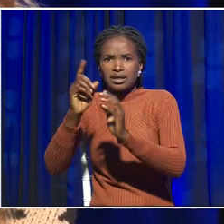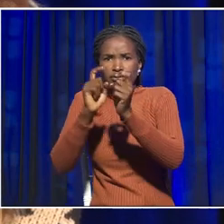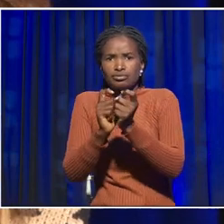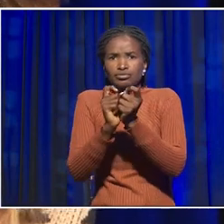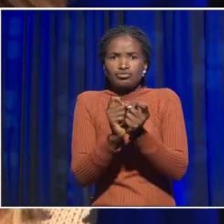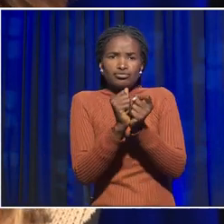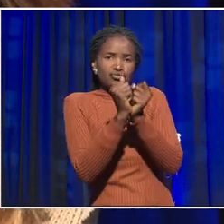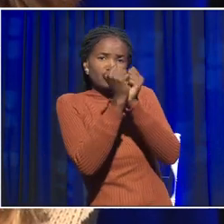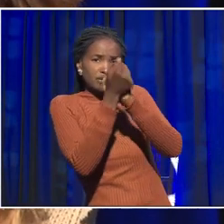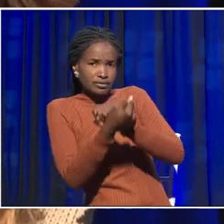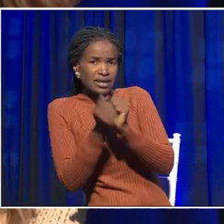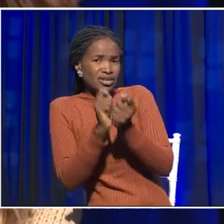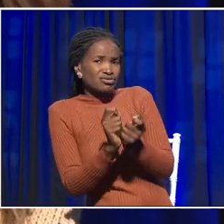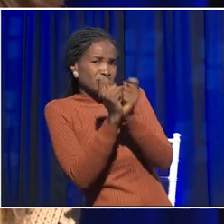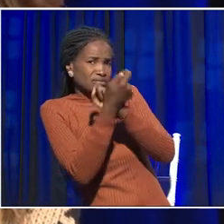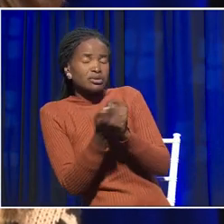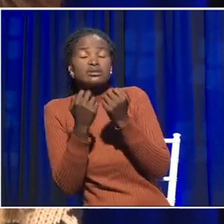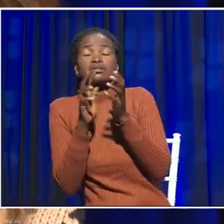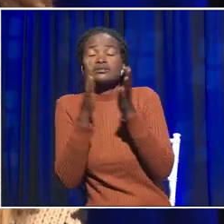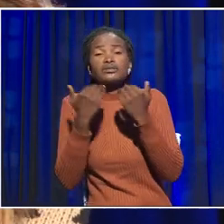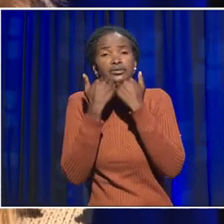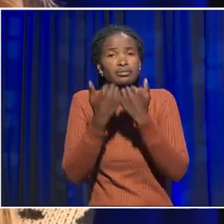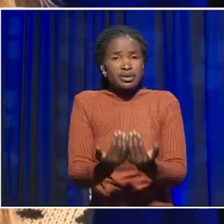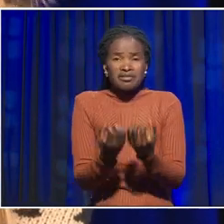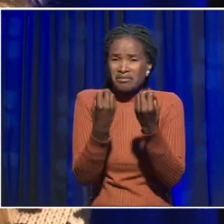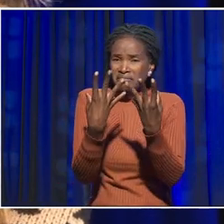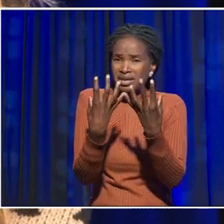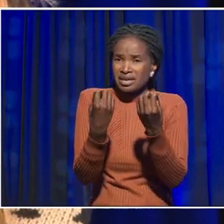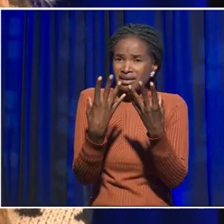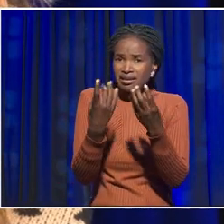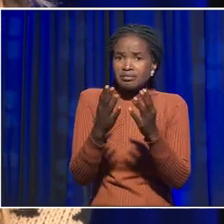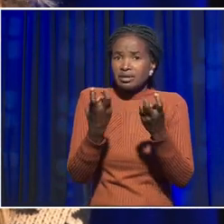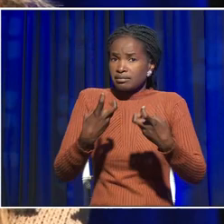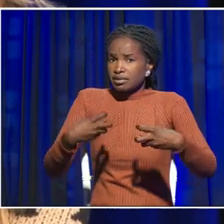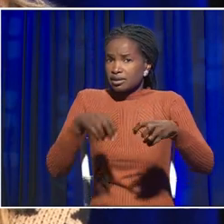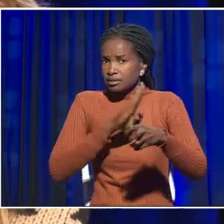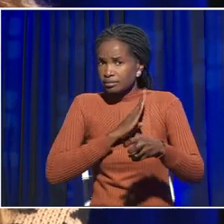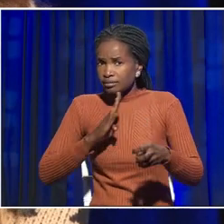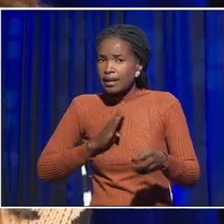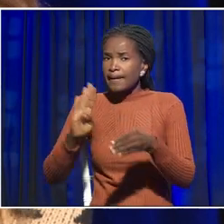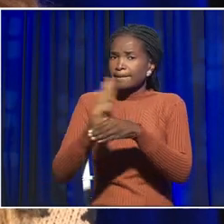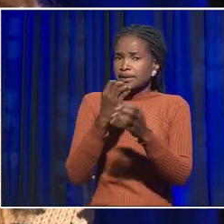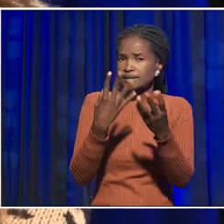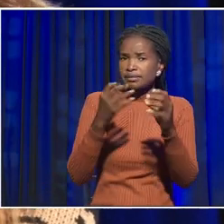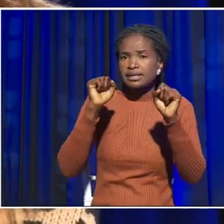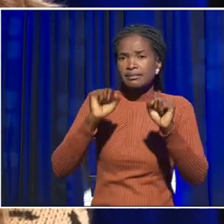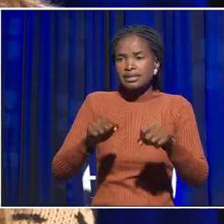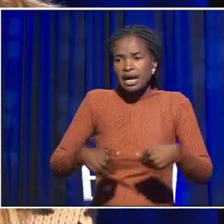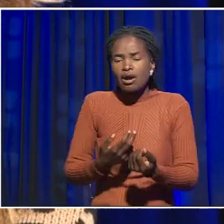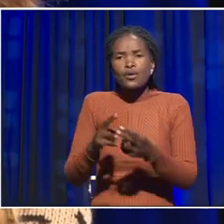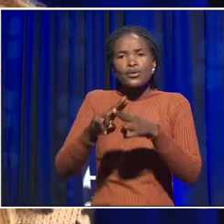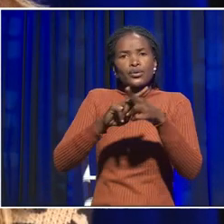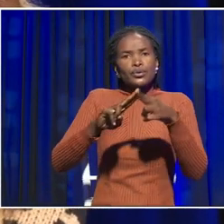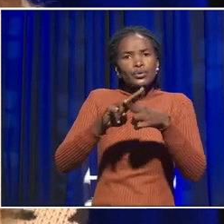transformation. Mm-hmm. Transformation is key for many of the, in the boardrooms, for many of the companies, to how do we tackle